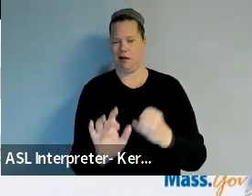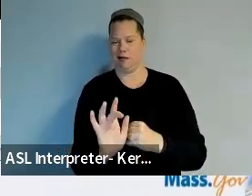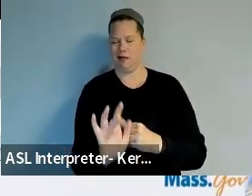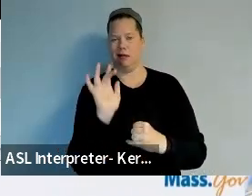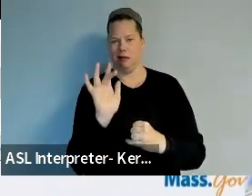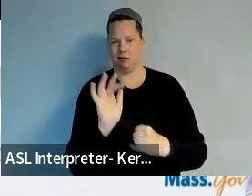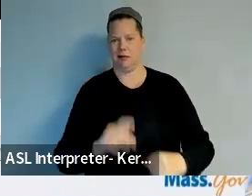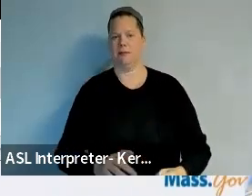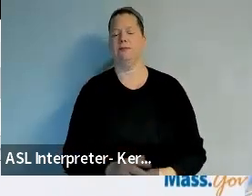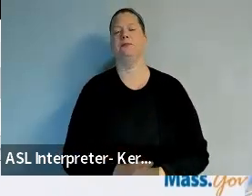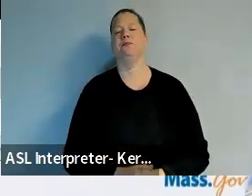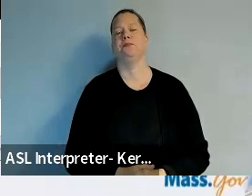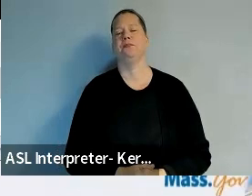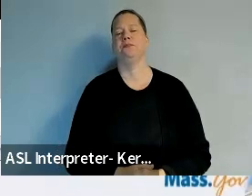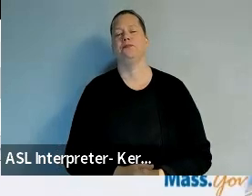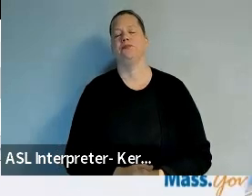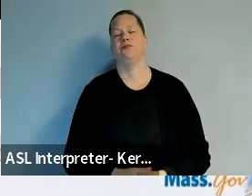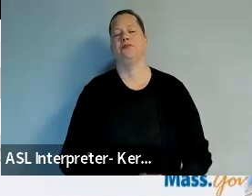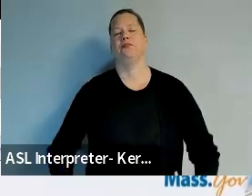the switchboard.